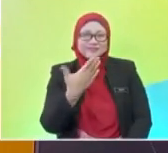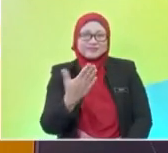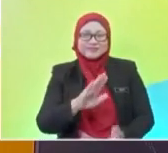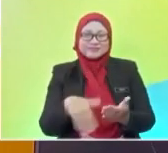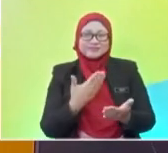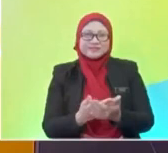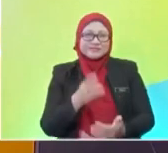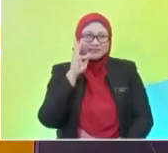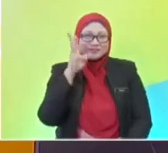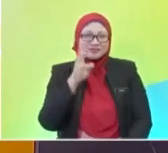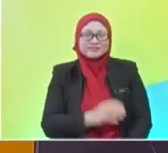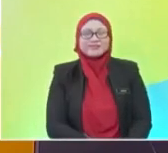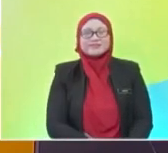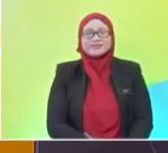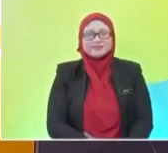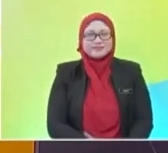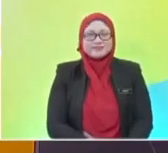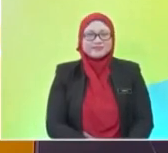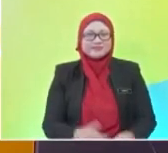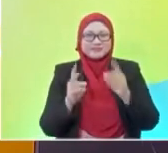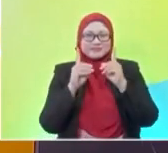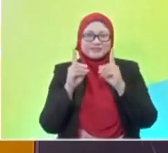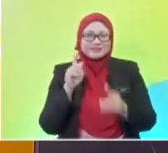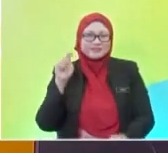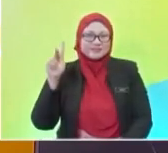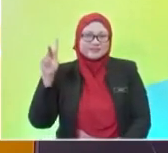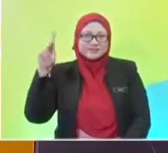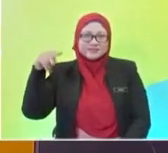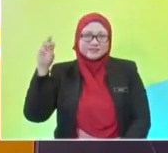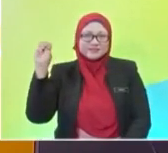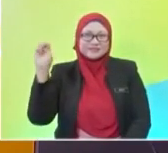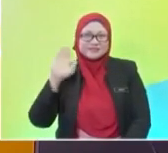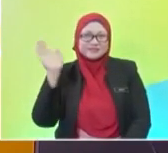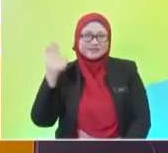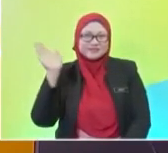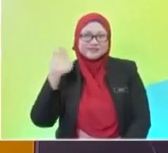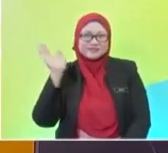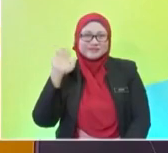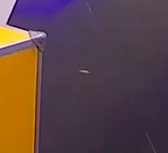We'll see you again next time on your Didate TV KPM. Bye, everyone. Bye.